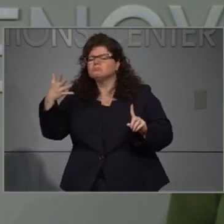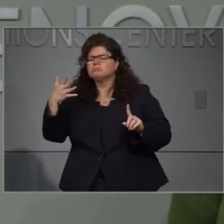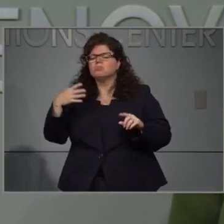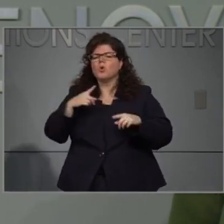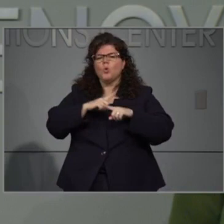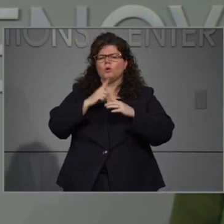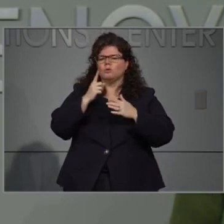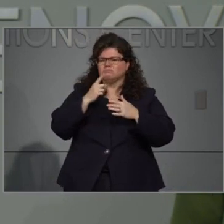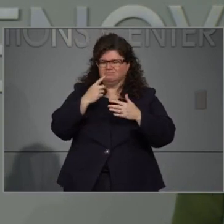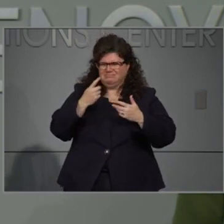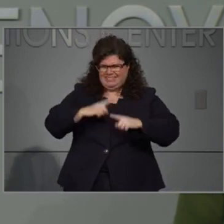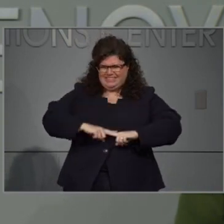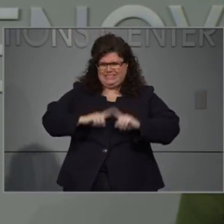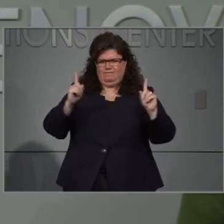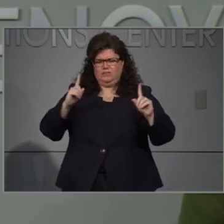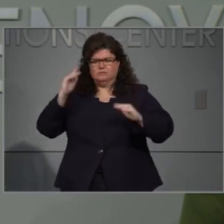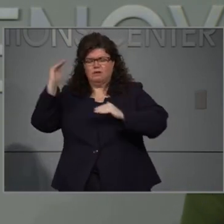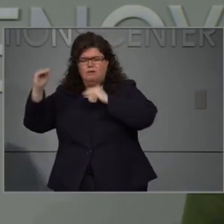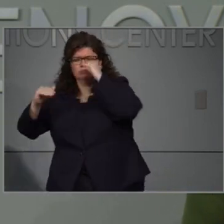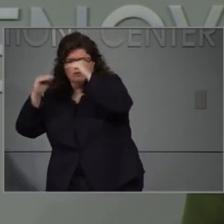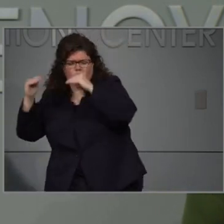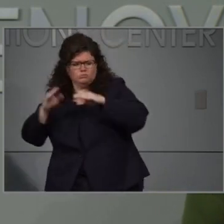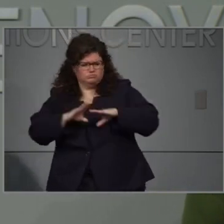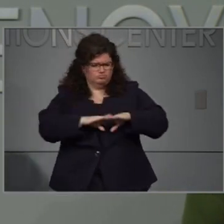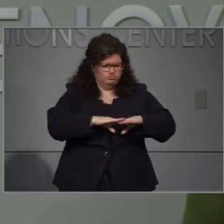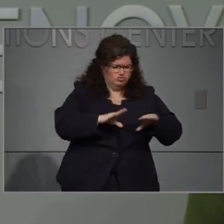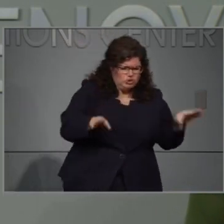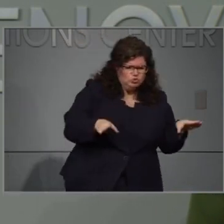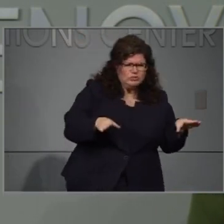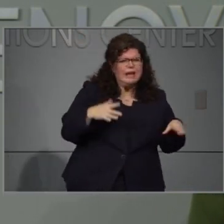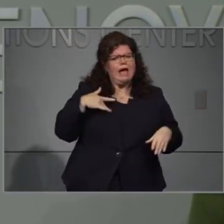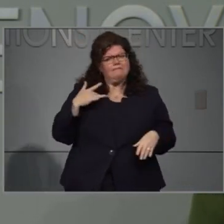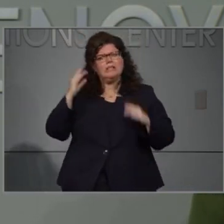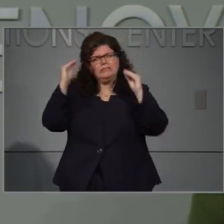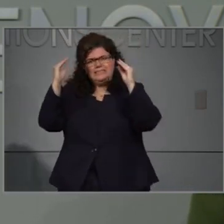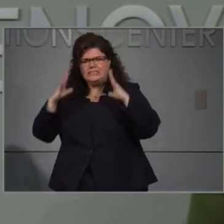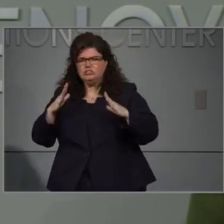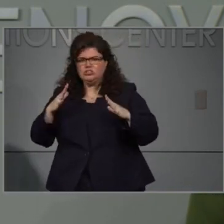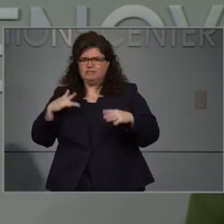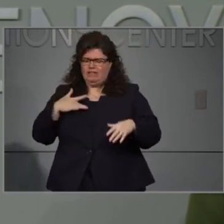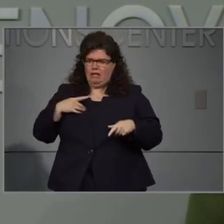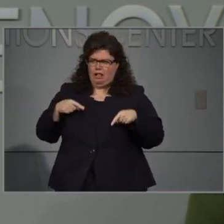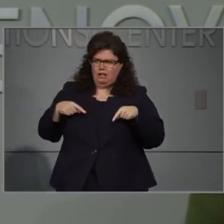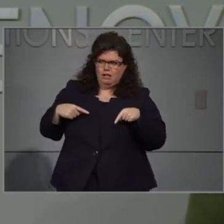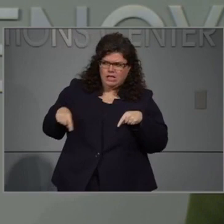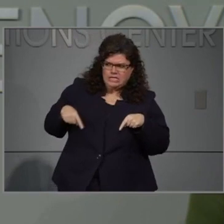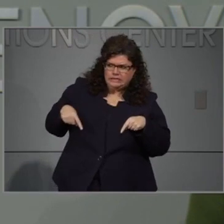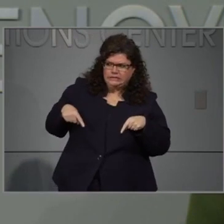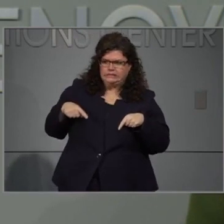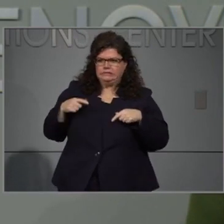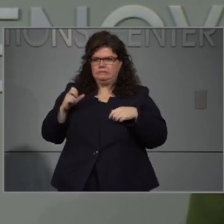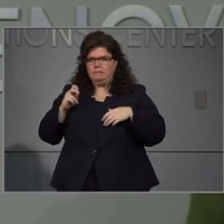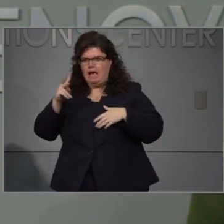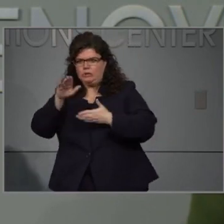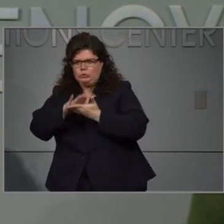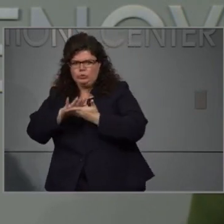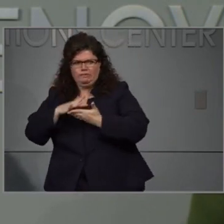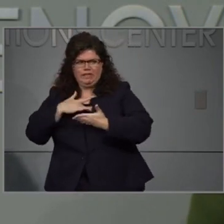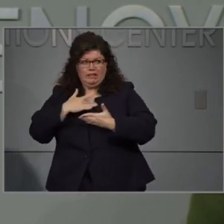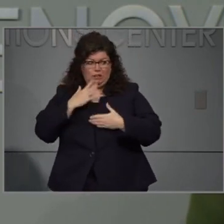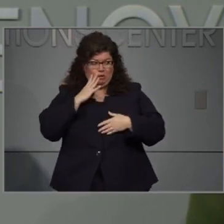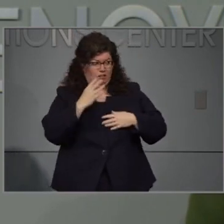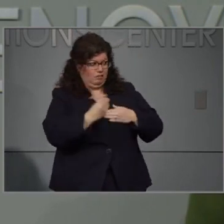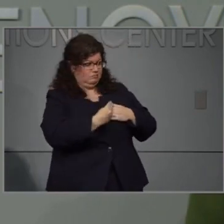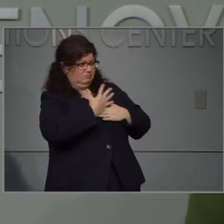teachers are uncertain about the school year because they don't know what the risk is, and maybe that answers to that question will help them. Also,